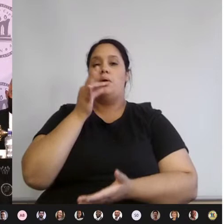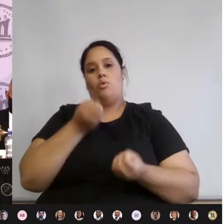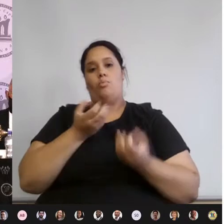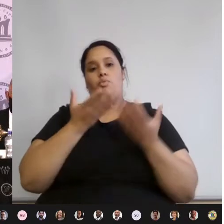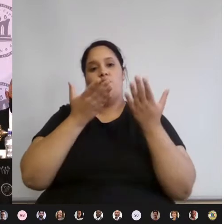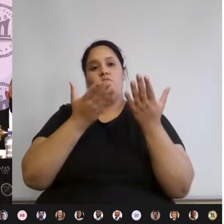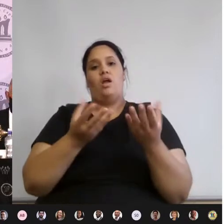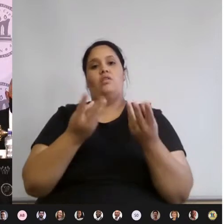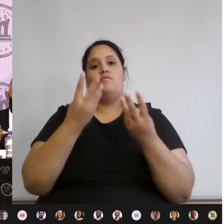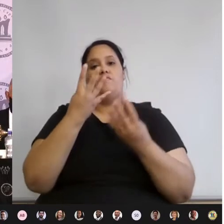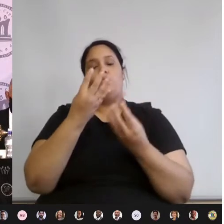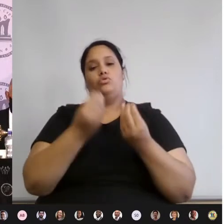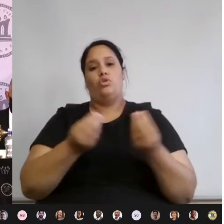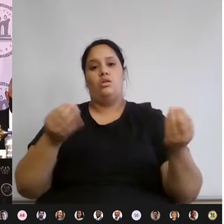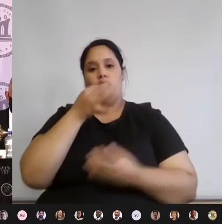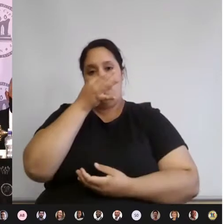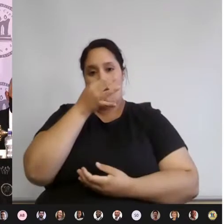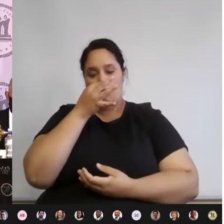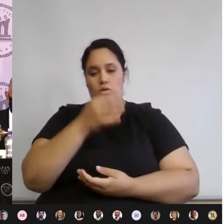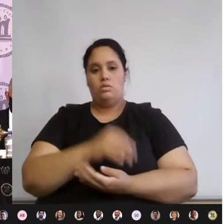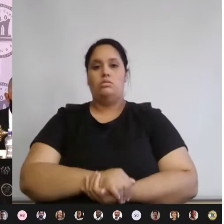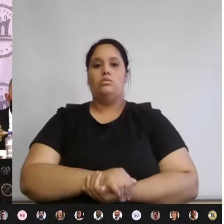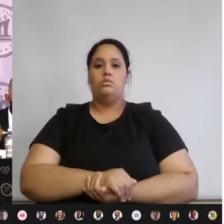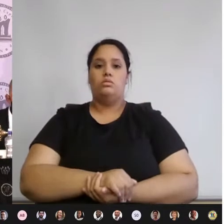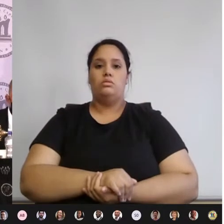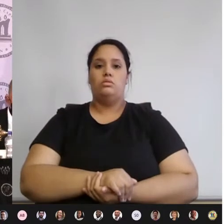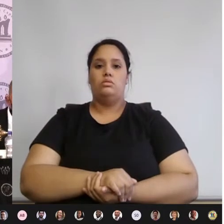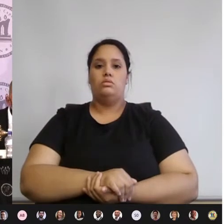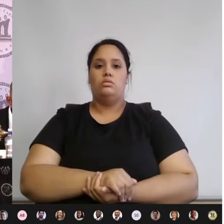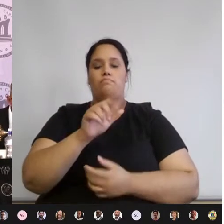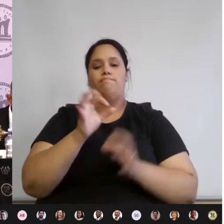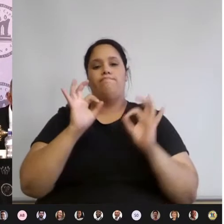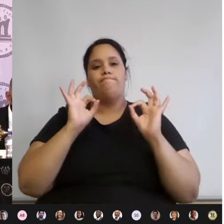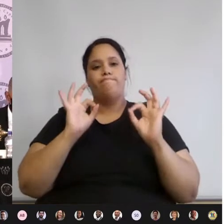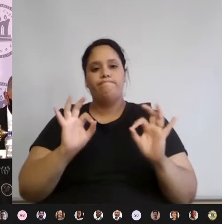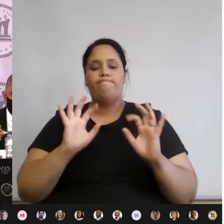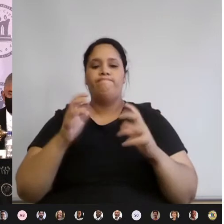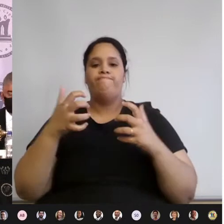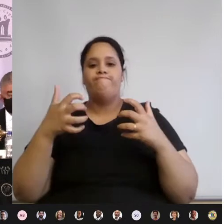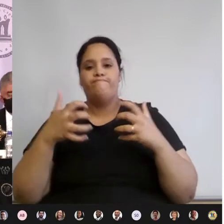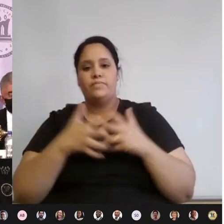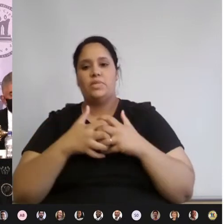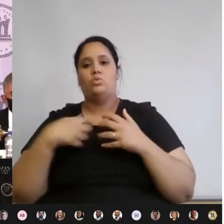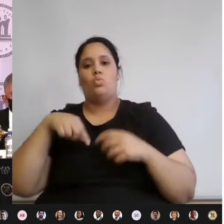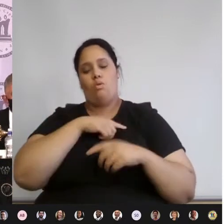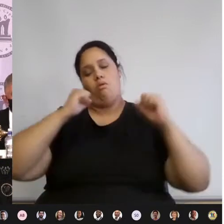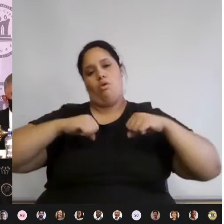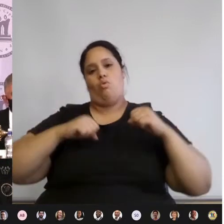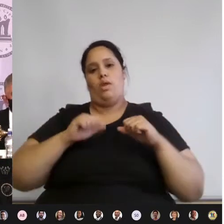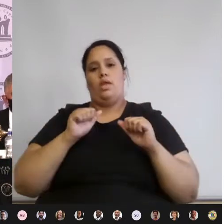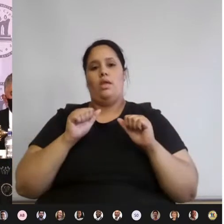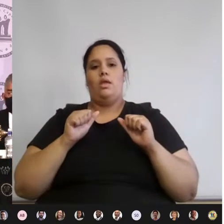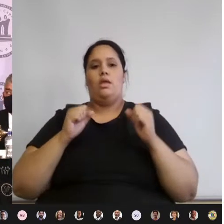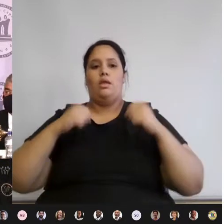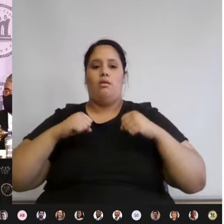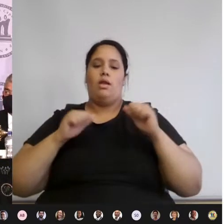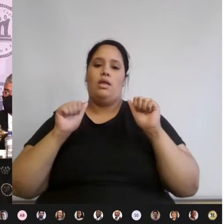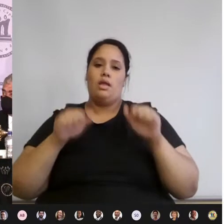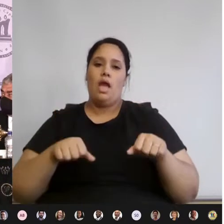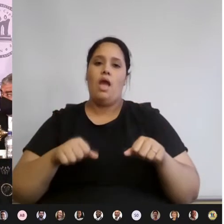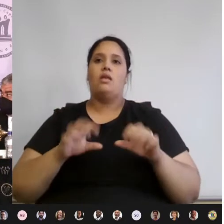children, it is the only befitting measure that we can all agree to that those families